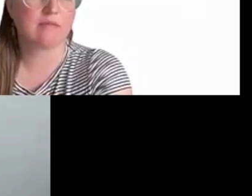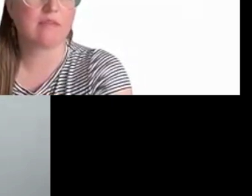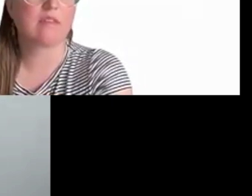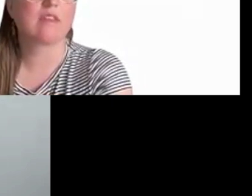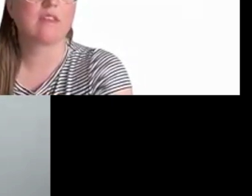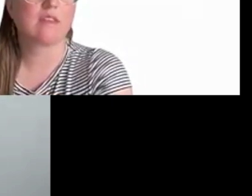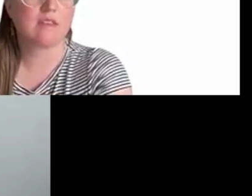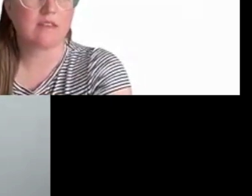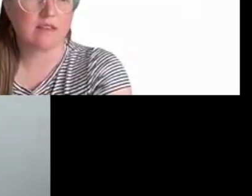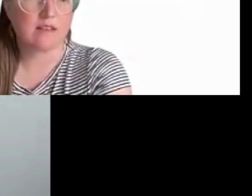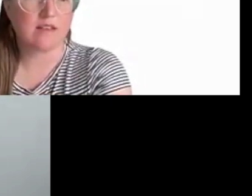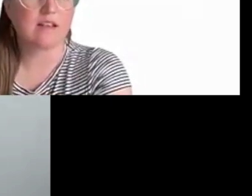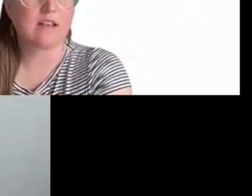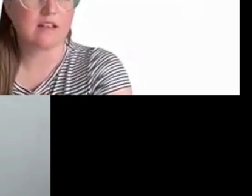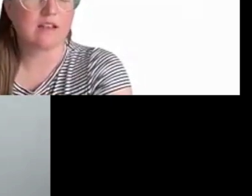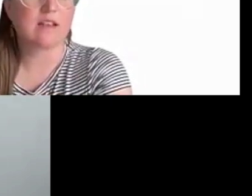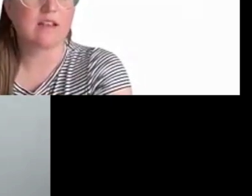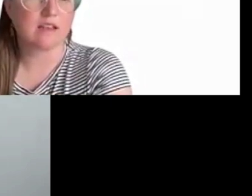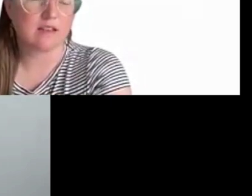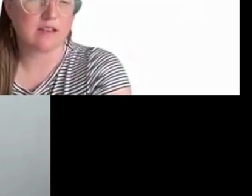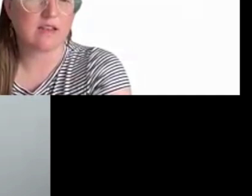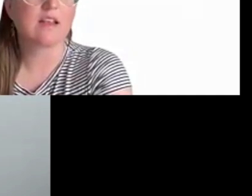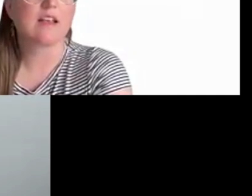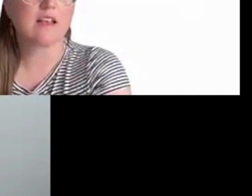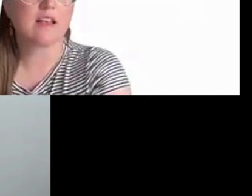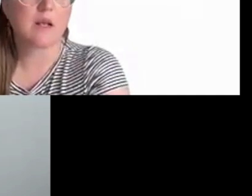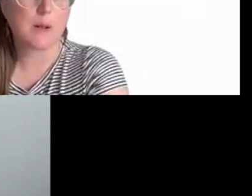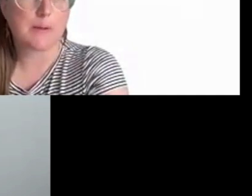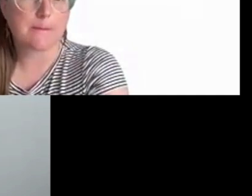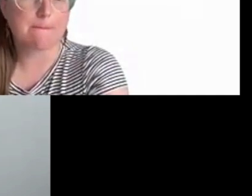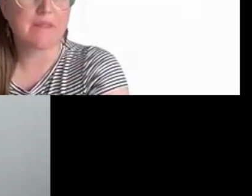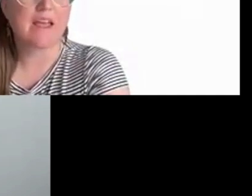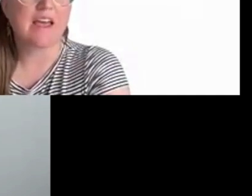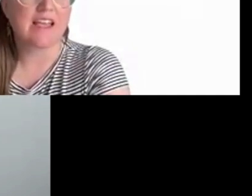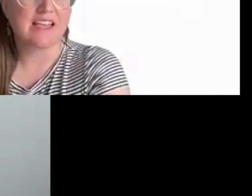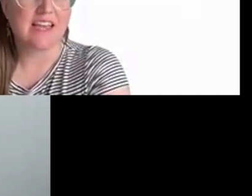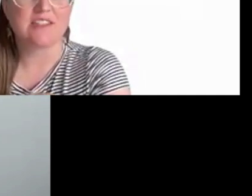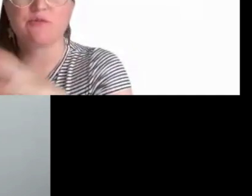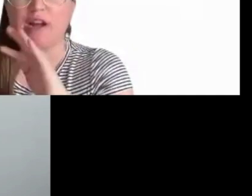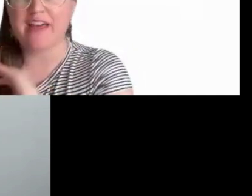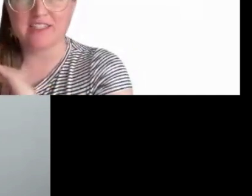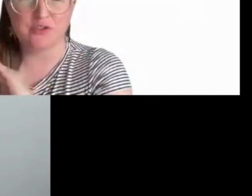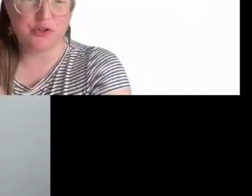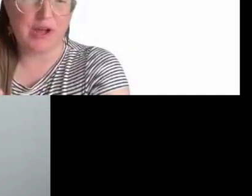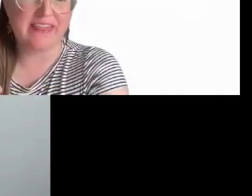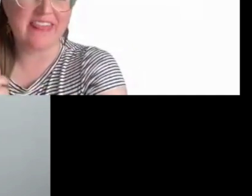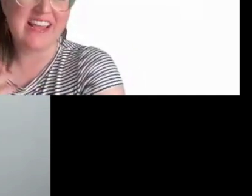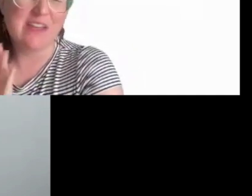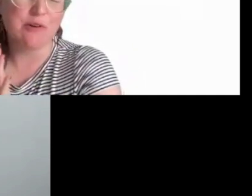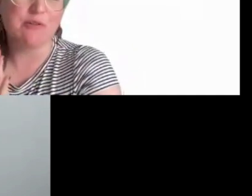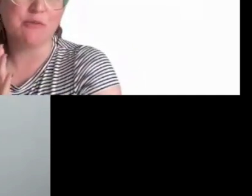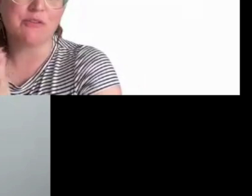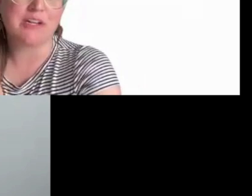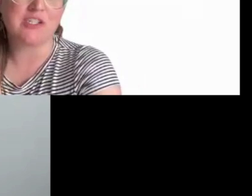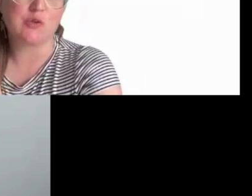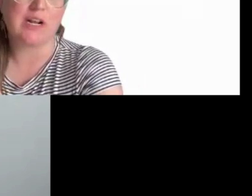yes, safety planning is an element of Wraparound process. Yes, that is true. I